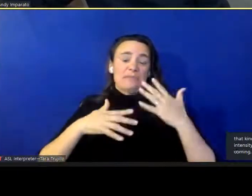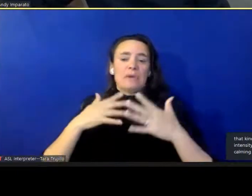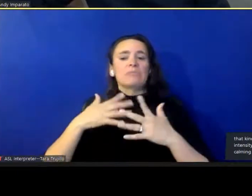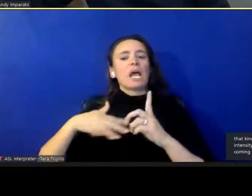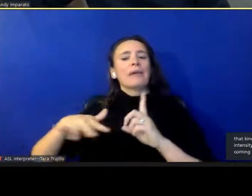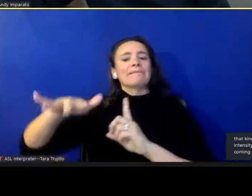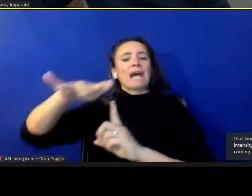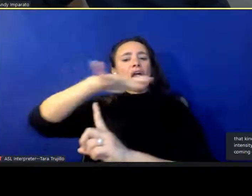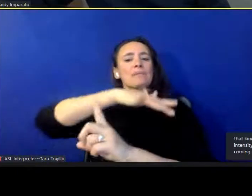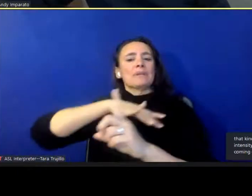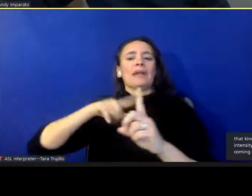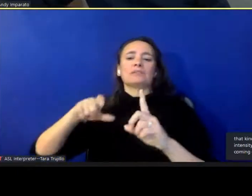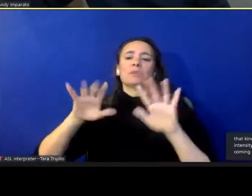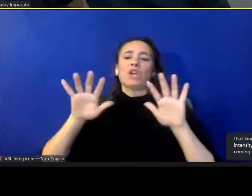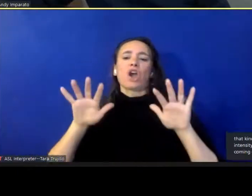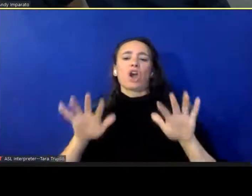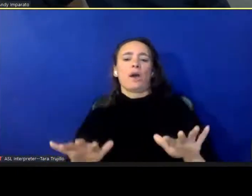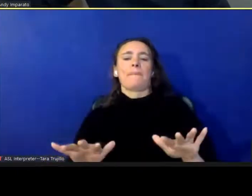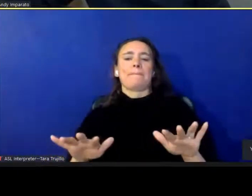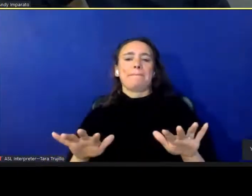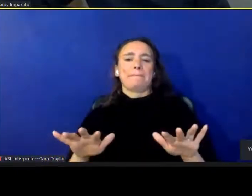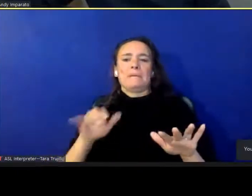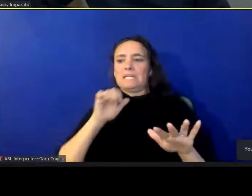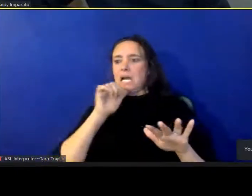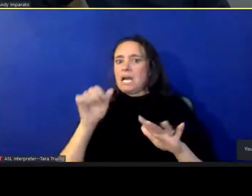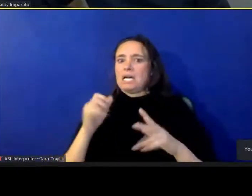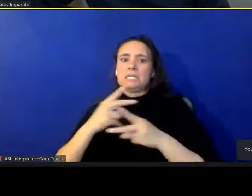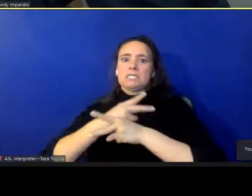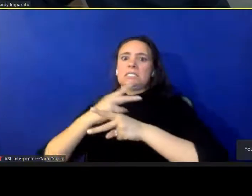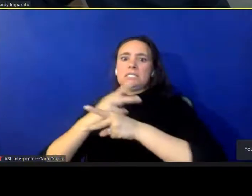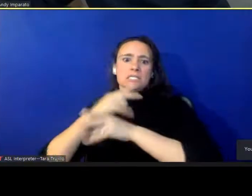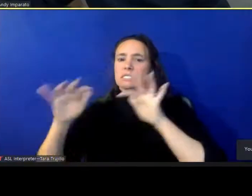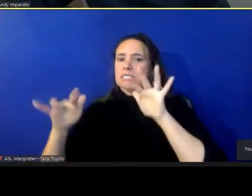not, amping up the intensity.